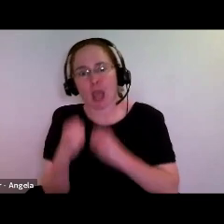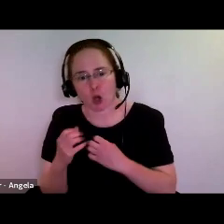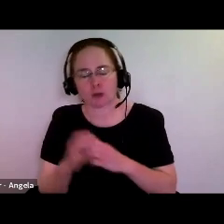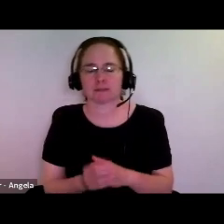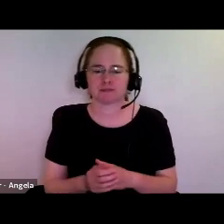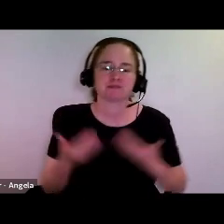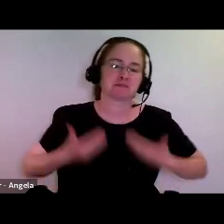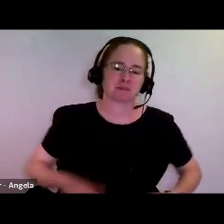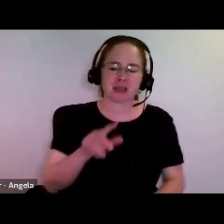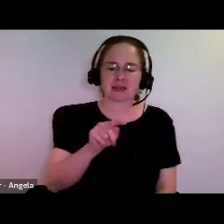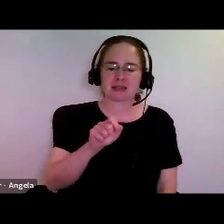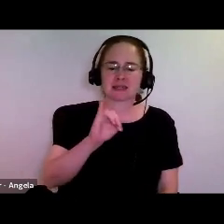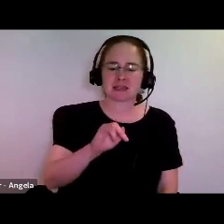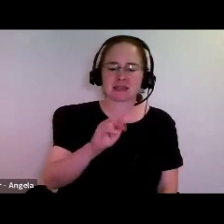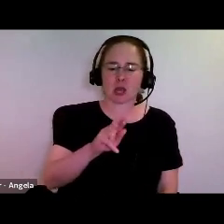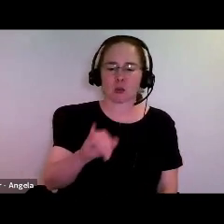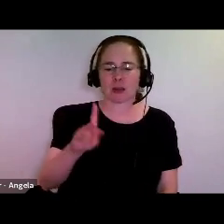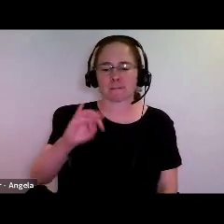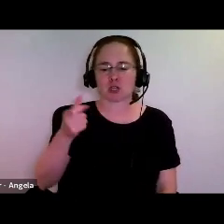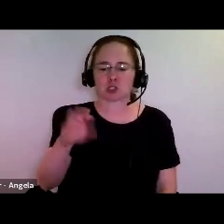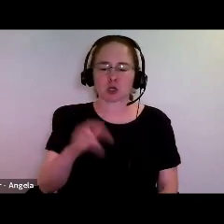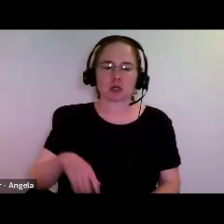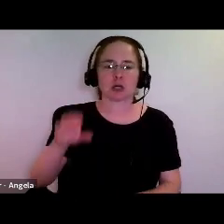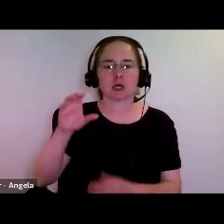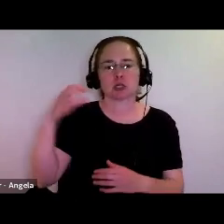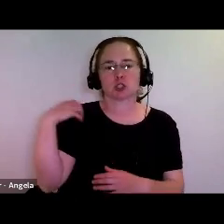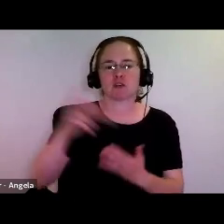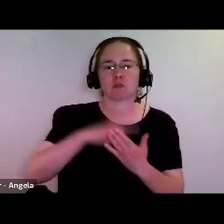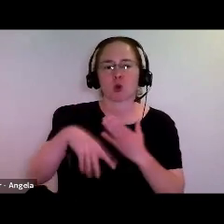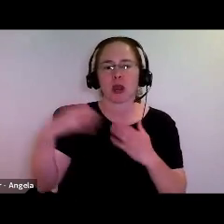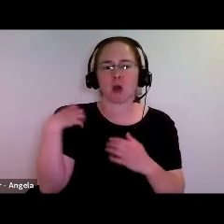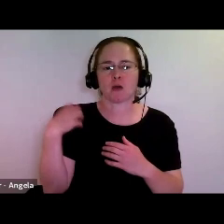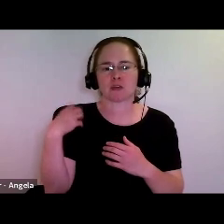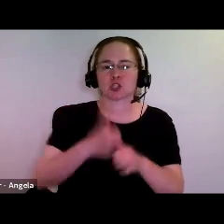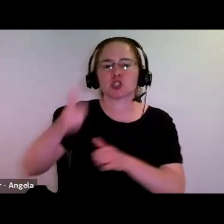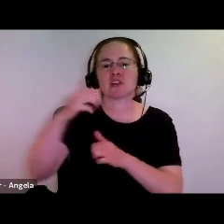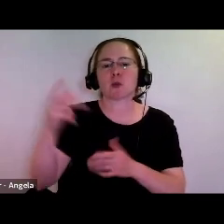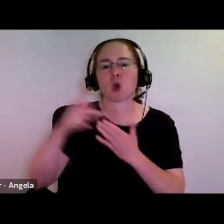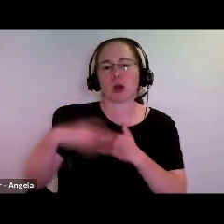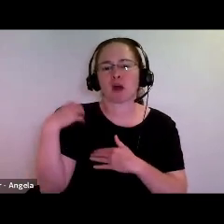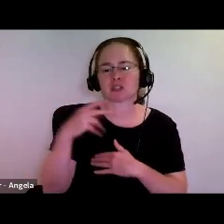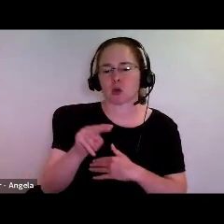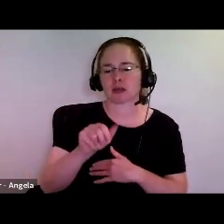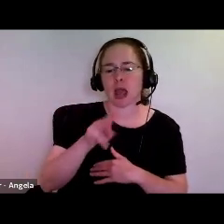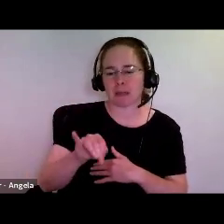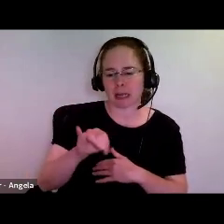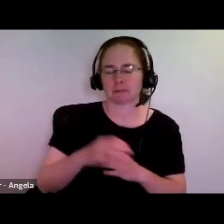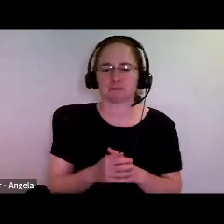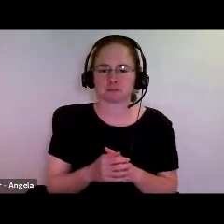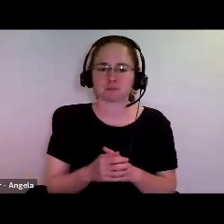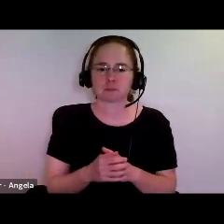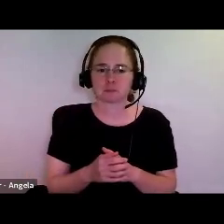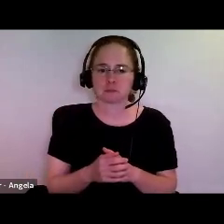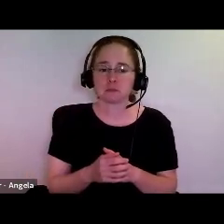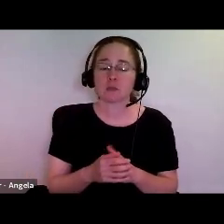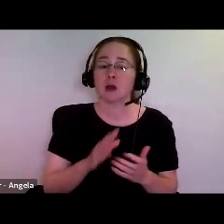the Chief Program Officer at NAMI, the National Alliance on Mental Illness. And what lives in my shop at NAMI are all